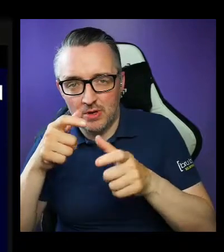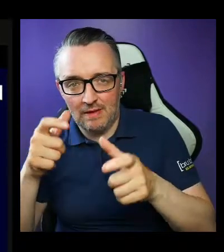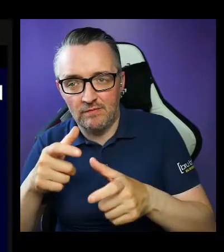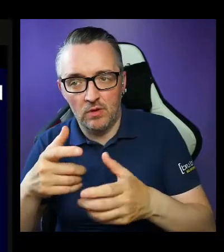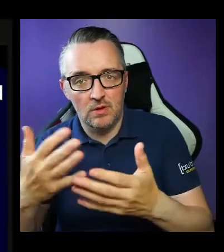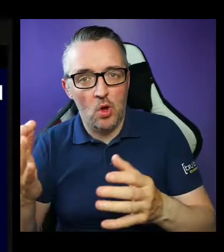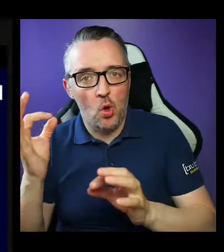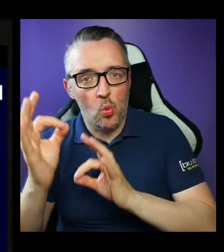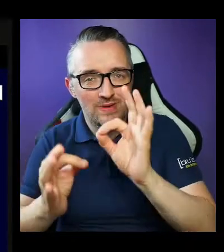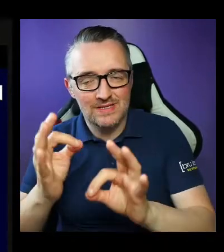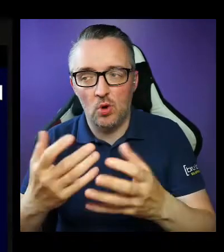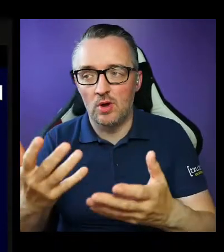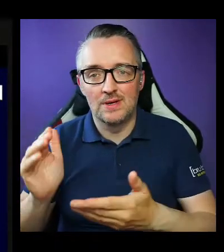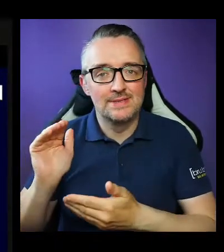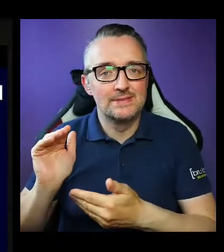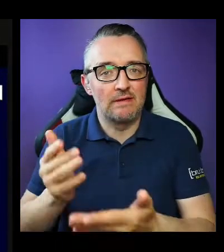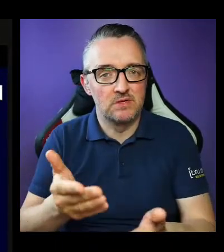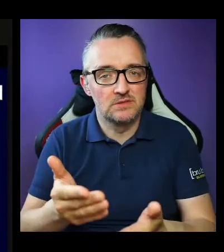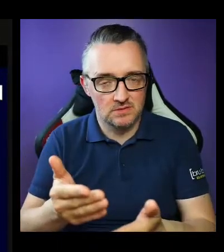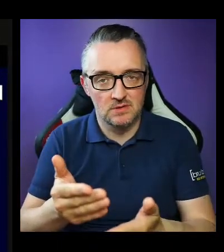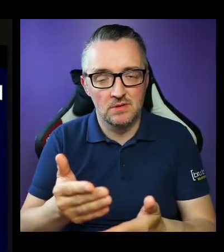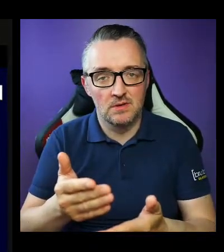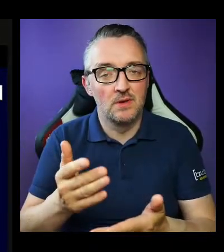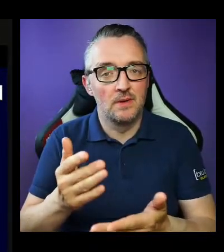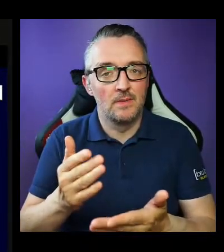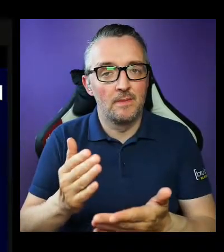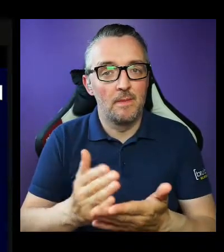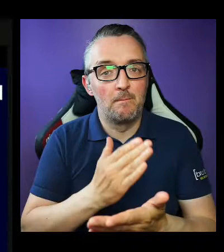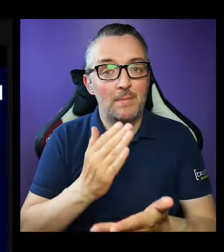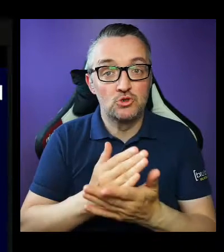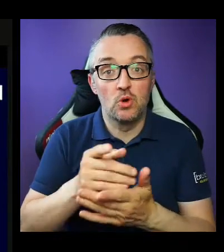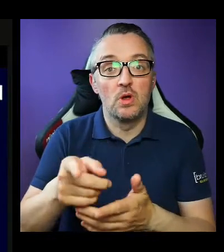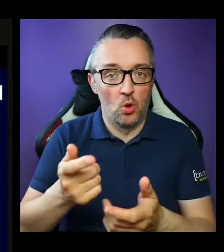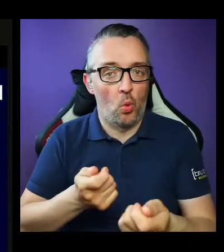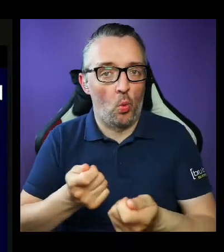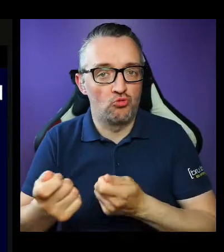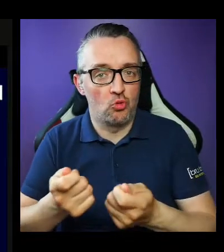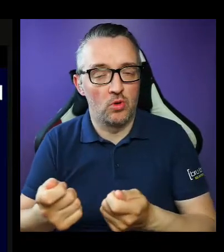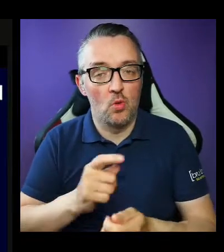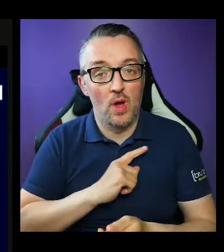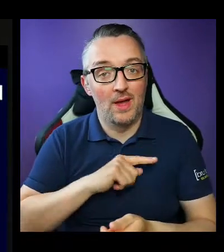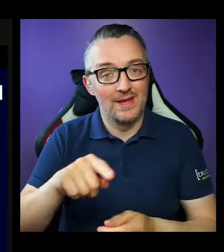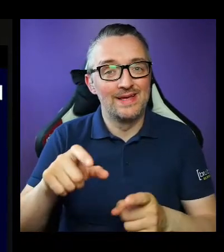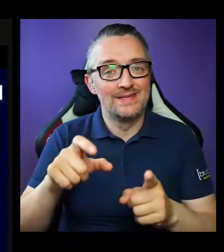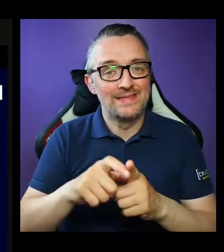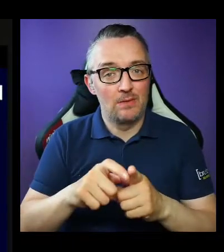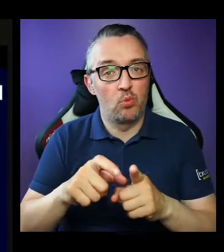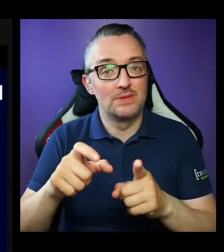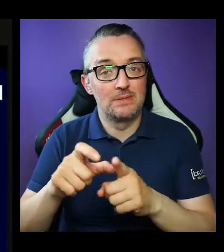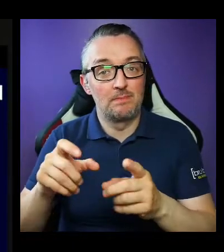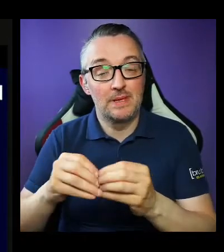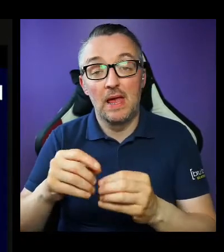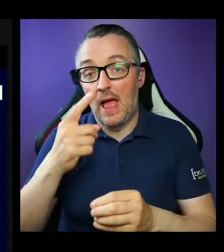queries, services you have, and make sure that they are controlled, because one thing with DynamoDB, it can